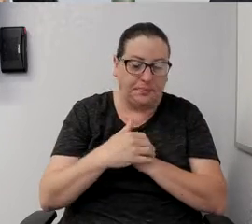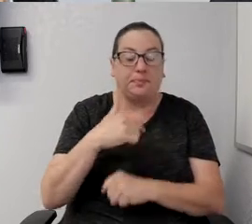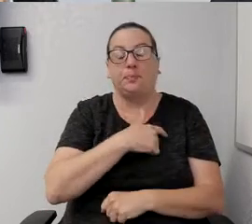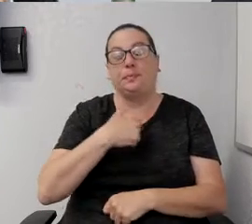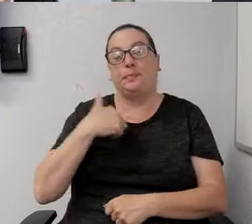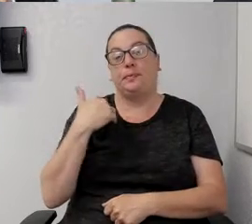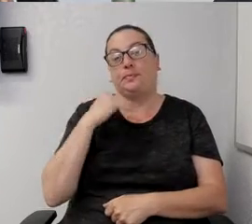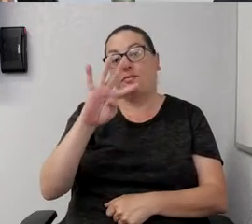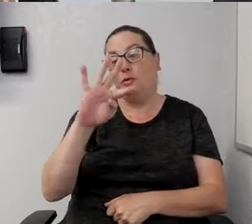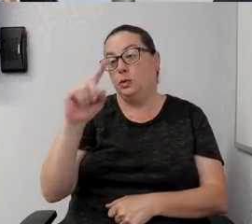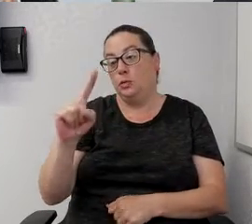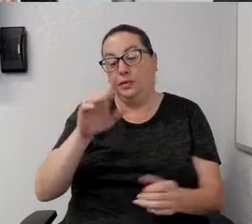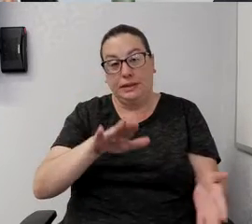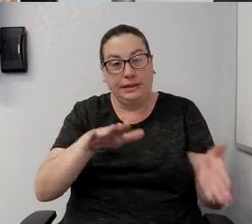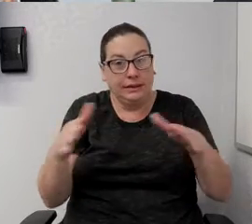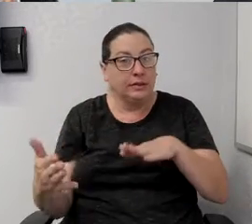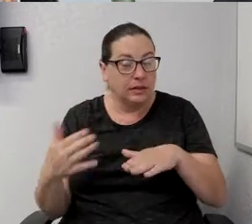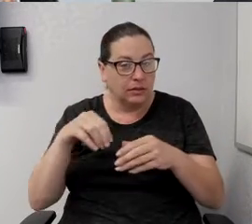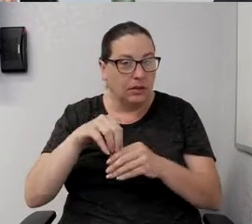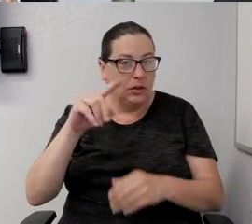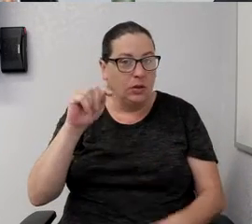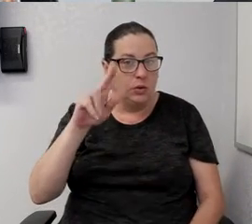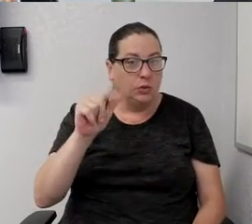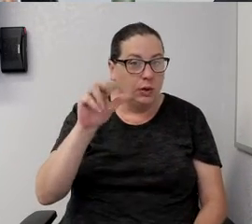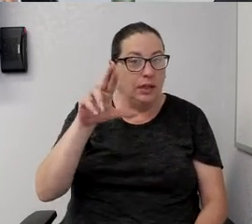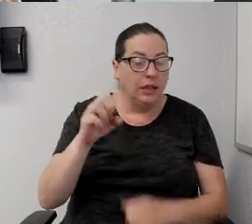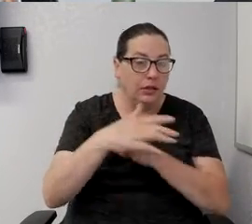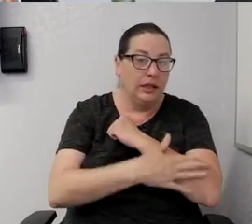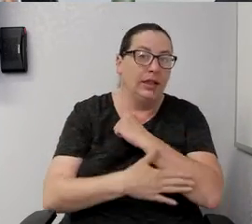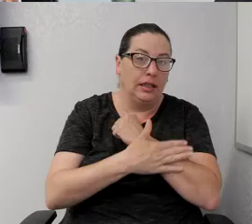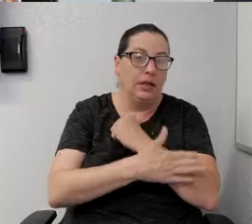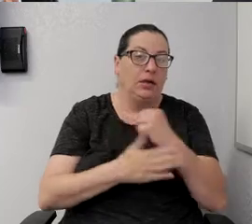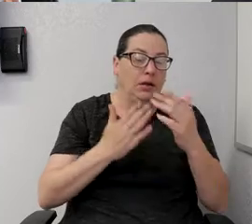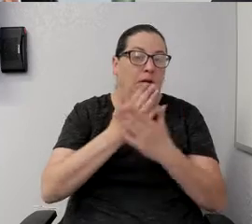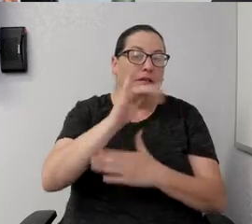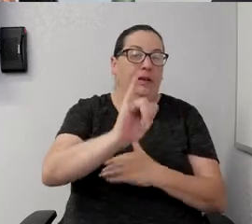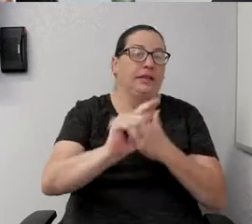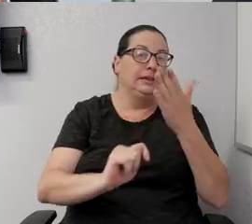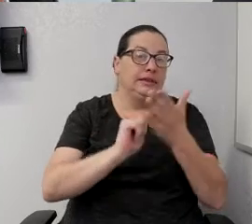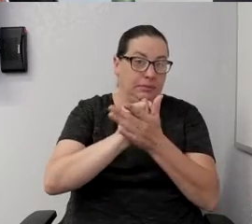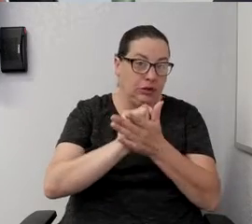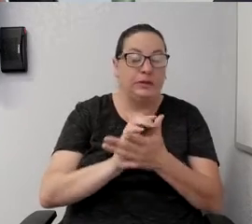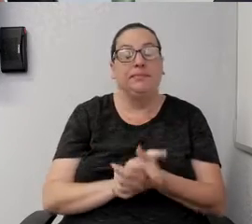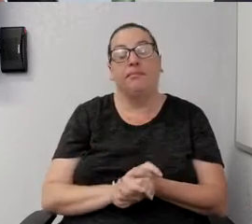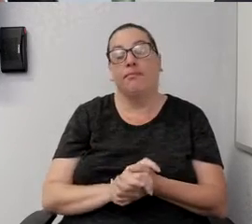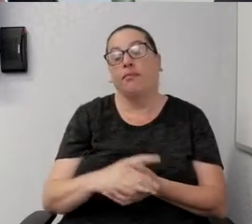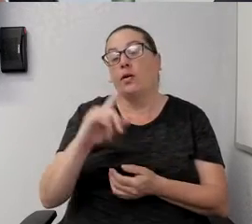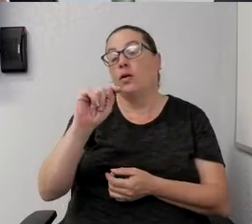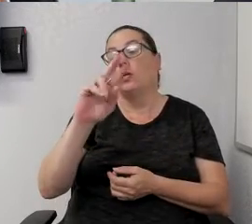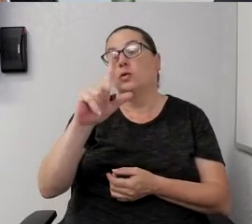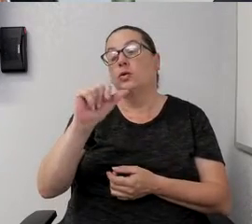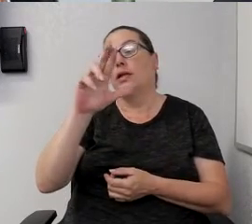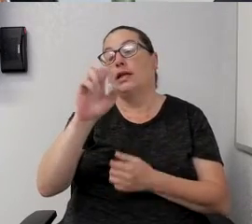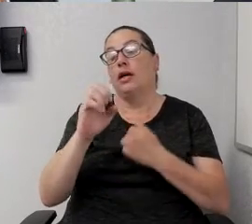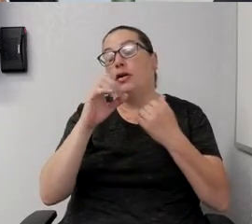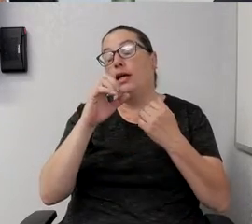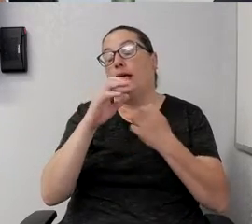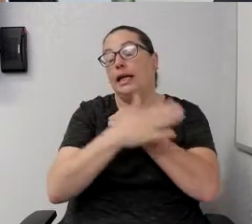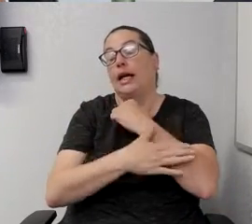deaths throughout Tulare County over this time period. Tulare County has now conducted more